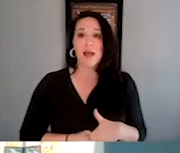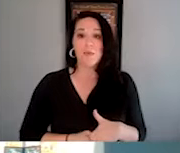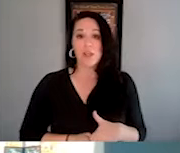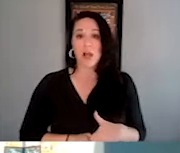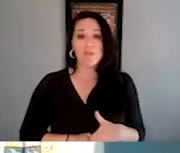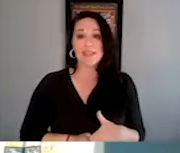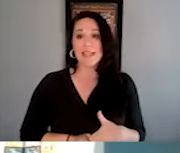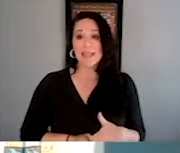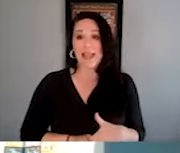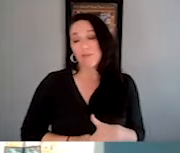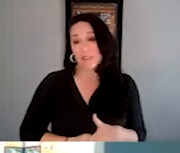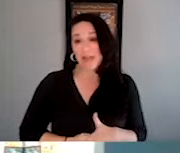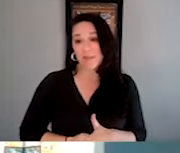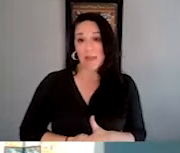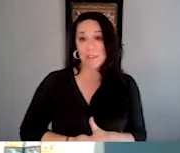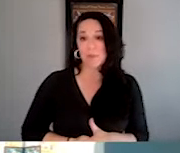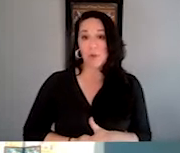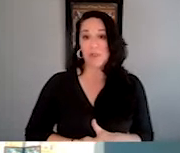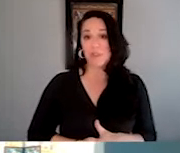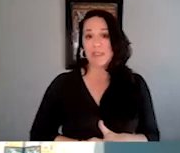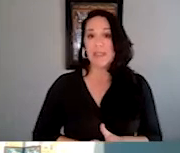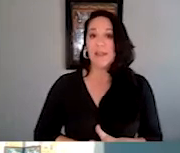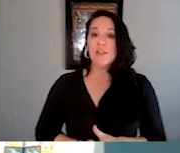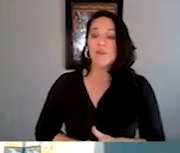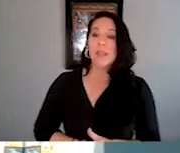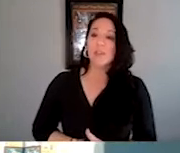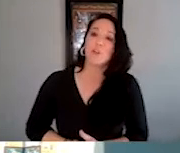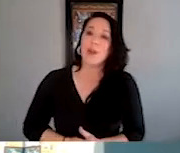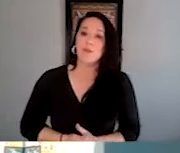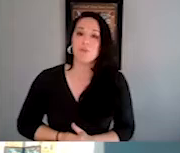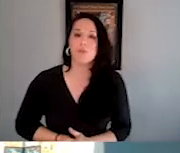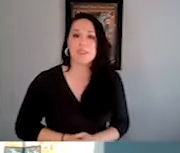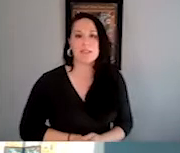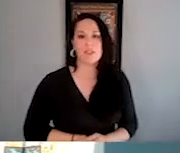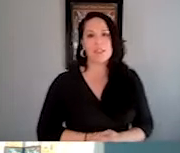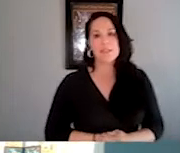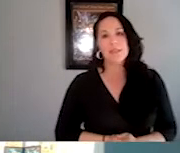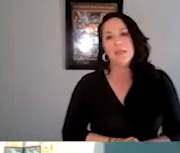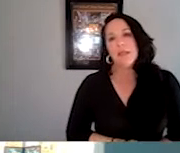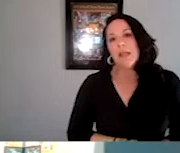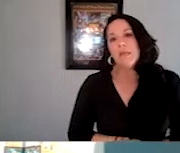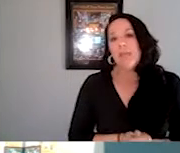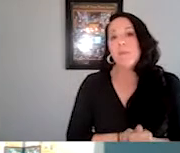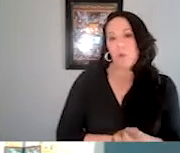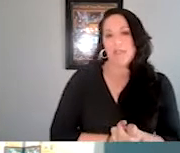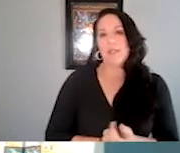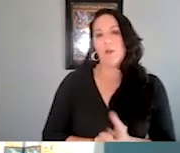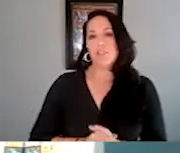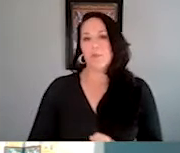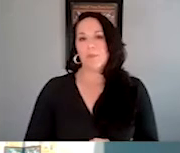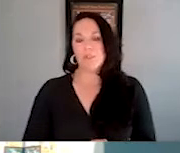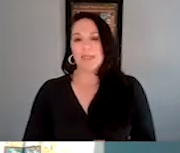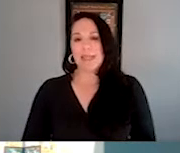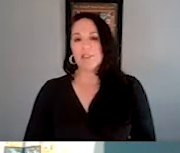months with a coffee date than I ever did out of them coming to a coalition meeting. So making sure you have those routine touch-ins. Pinpoint